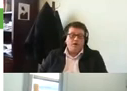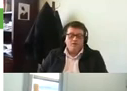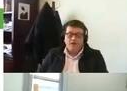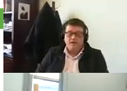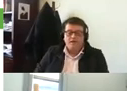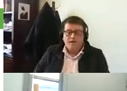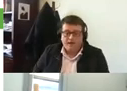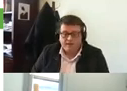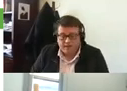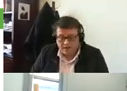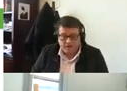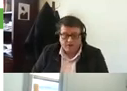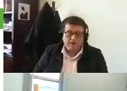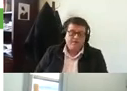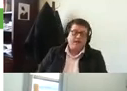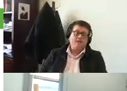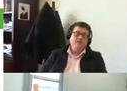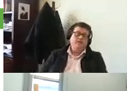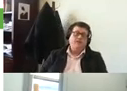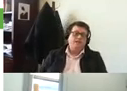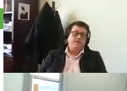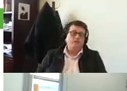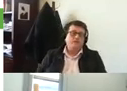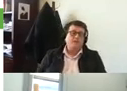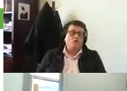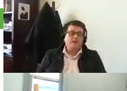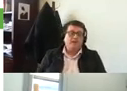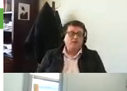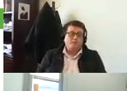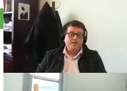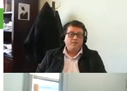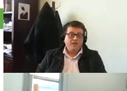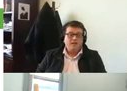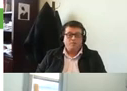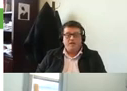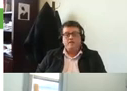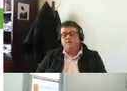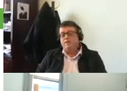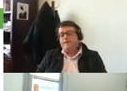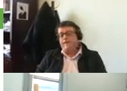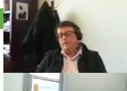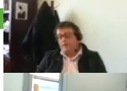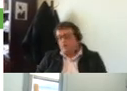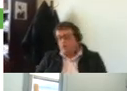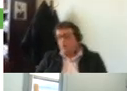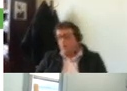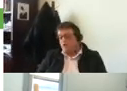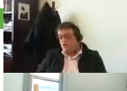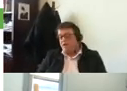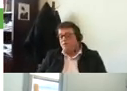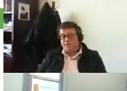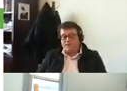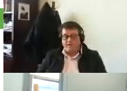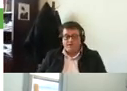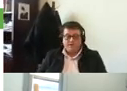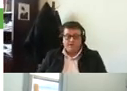happen under the Advanced Healthcare Directives Act. So that's more the clinical piece. But the legal piece is when a judge